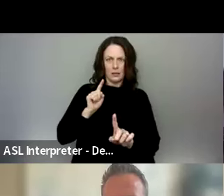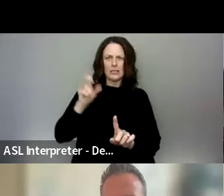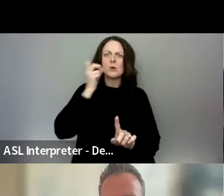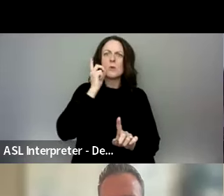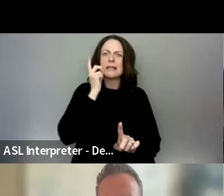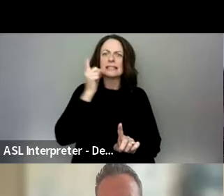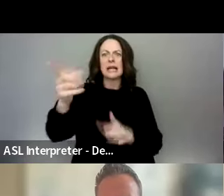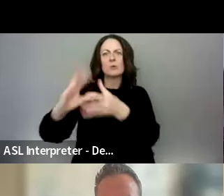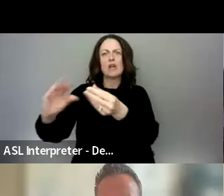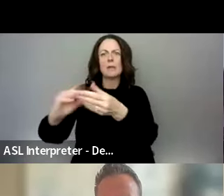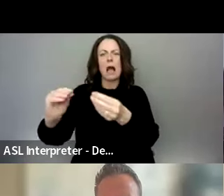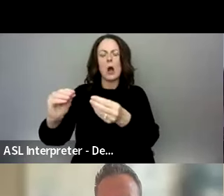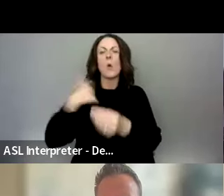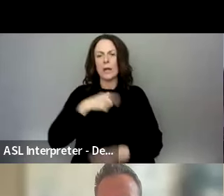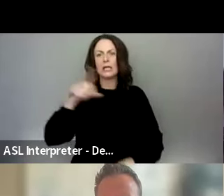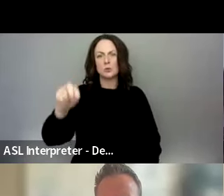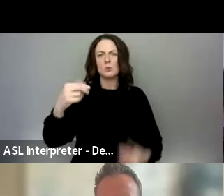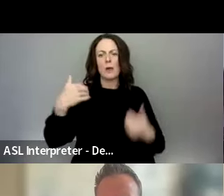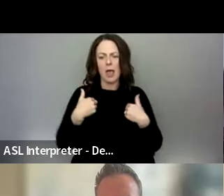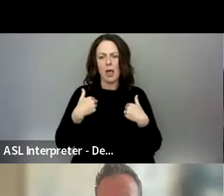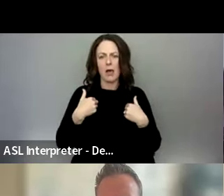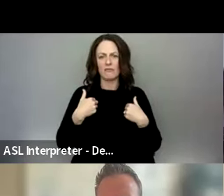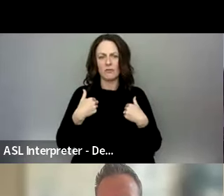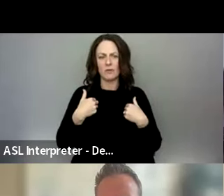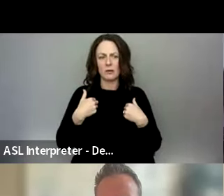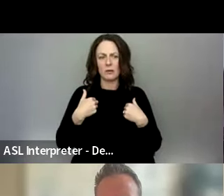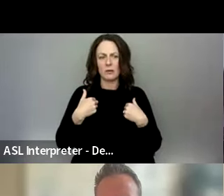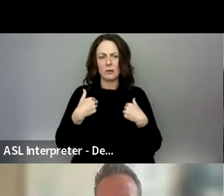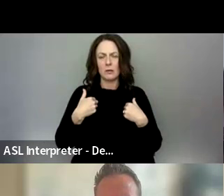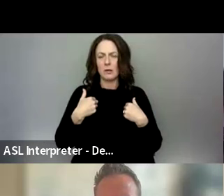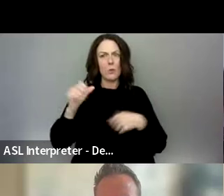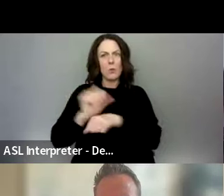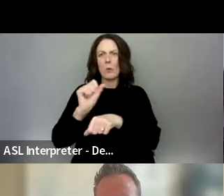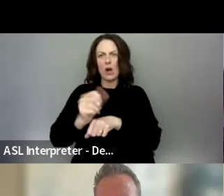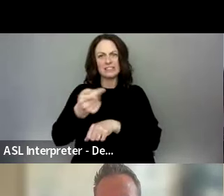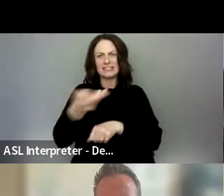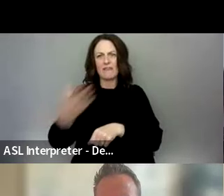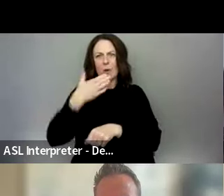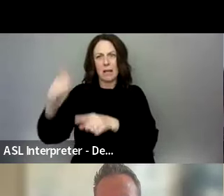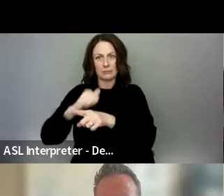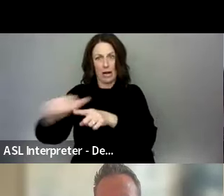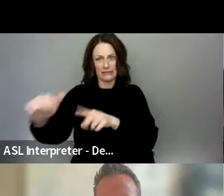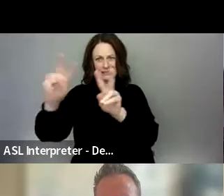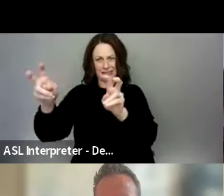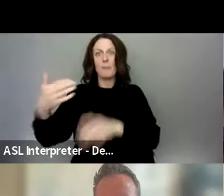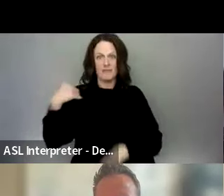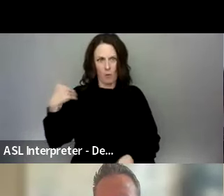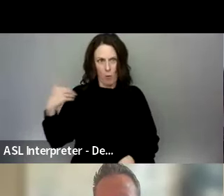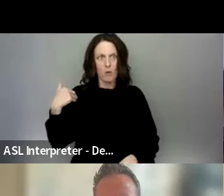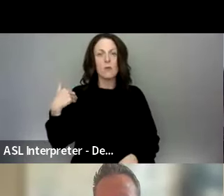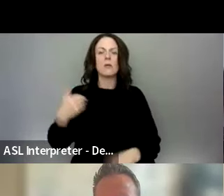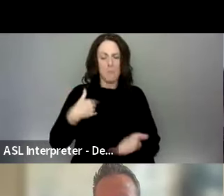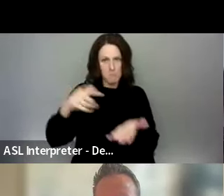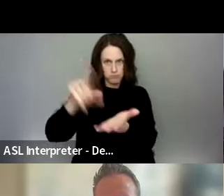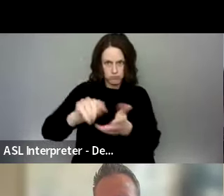Destiny was mentioning that we do have, so we've worked on several best practices before. We have stuff